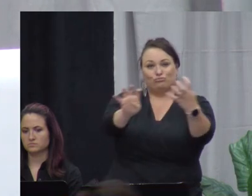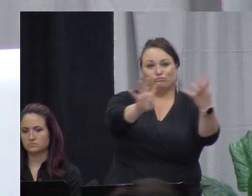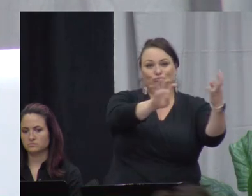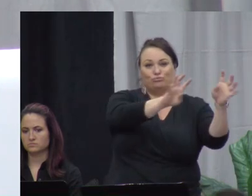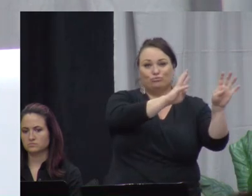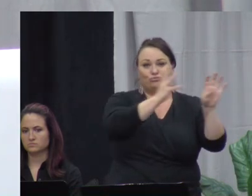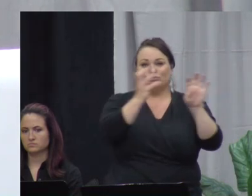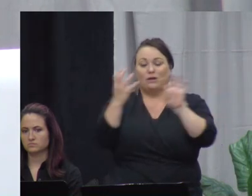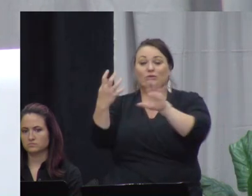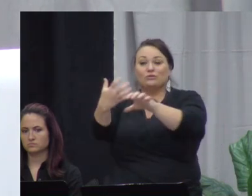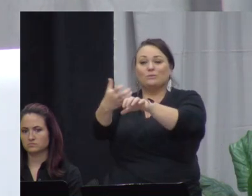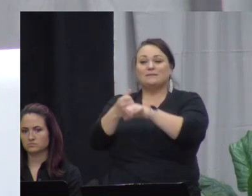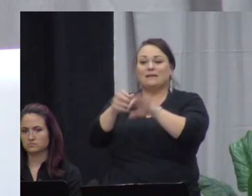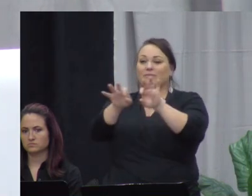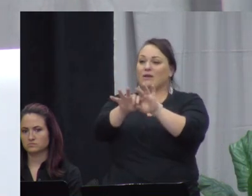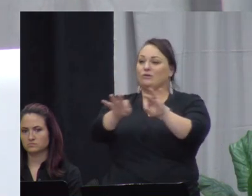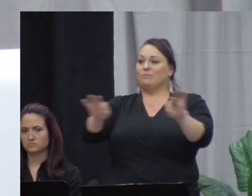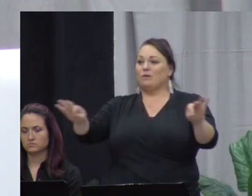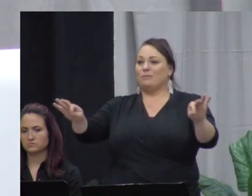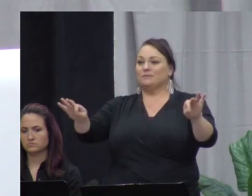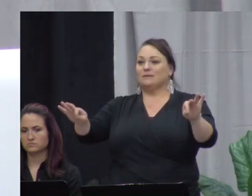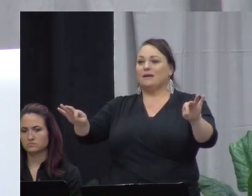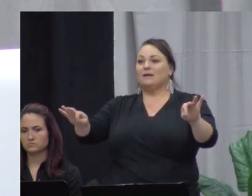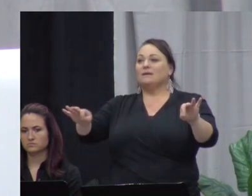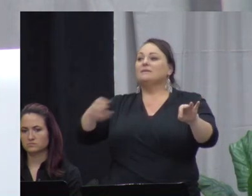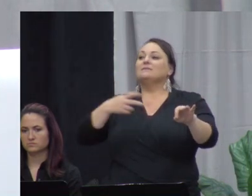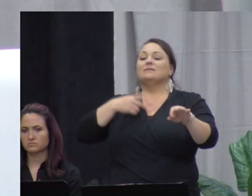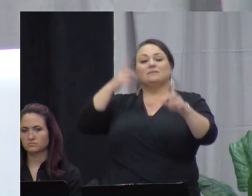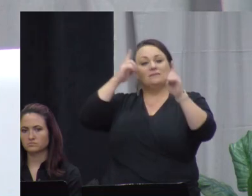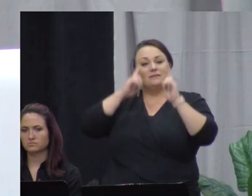diplomas. Distinguished stage guests